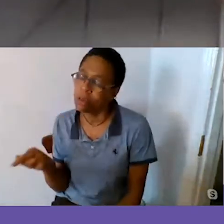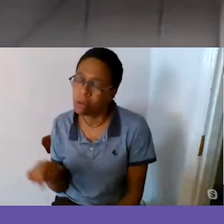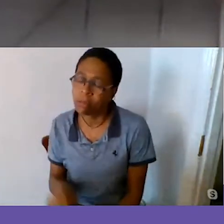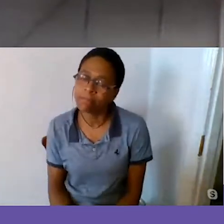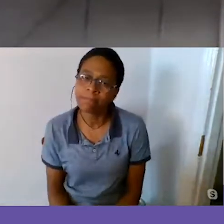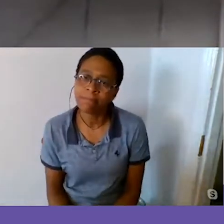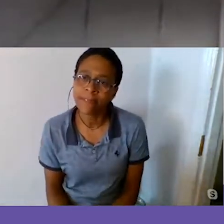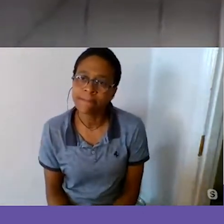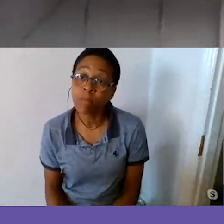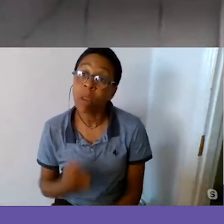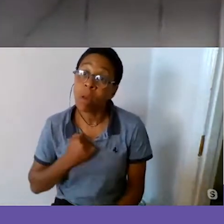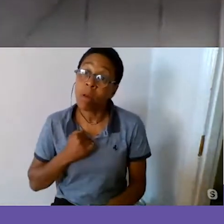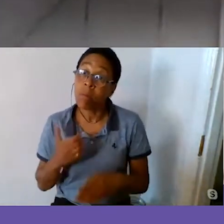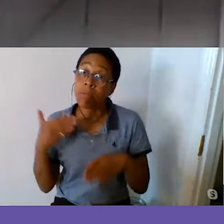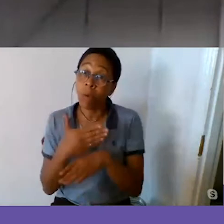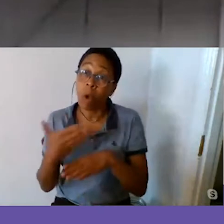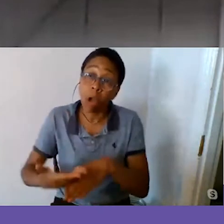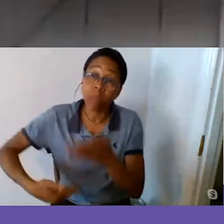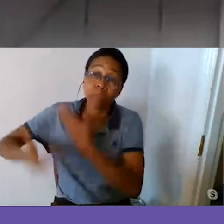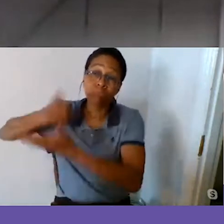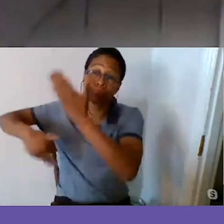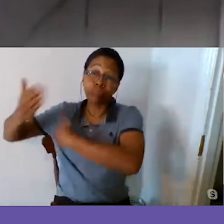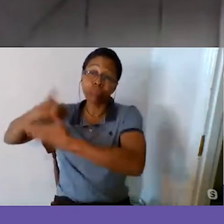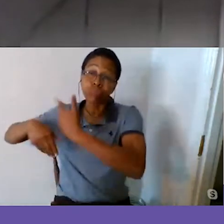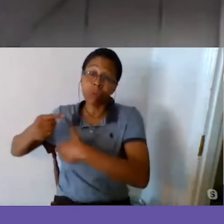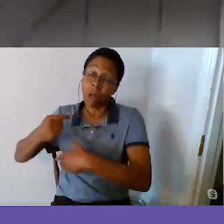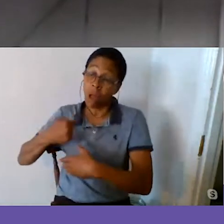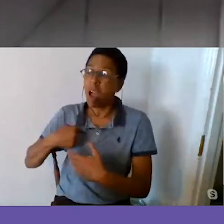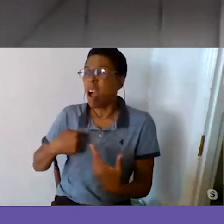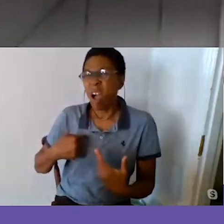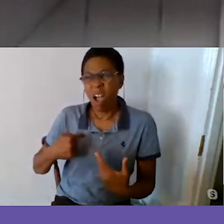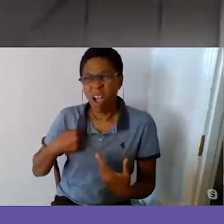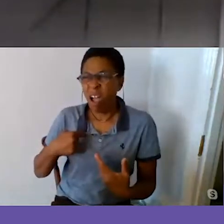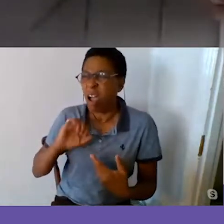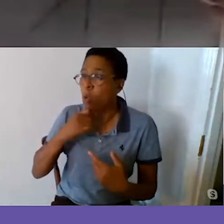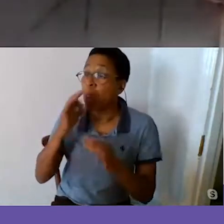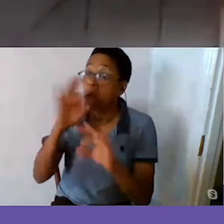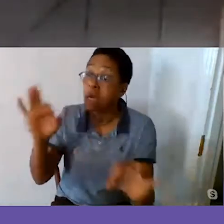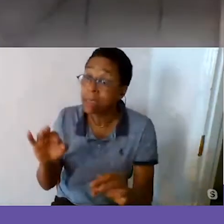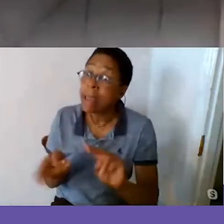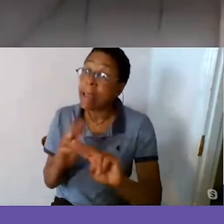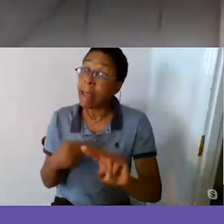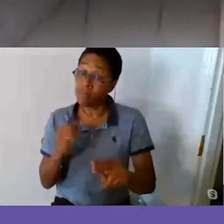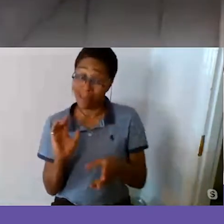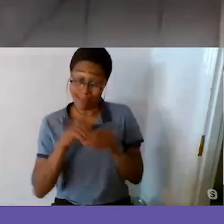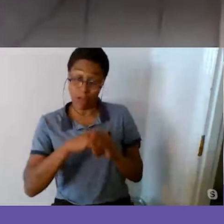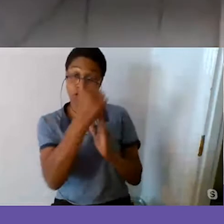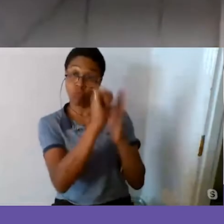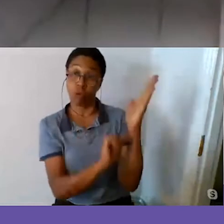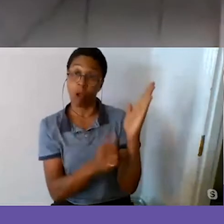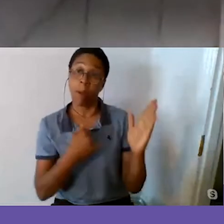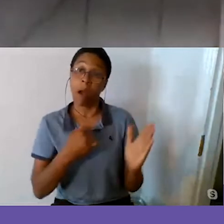earlier work was working with these places in like, I would ask for in return for being on their program, I'd ask for all